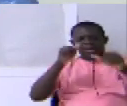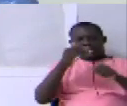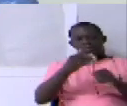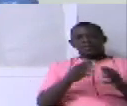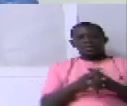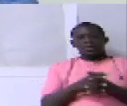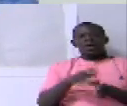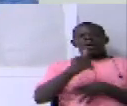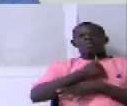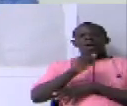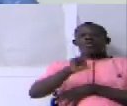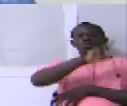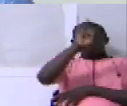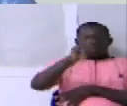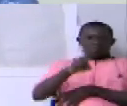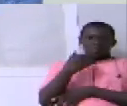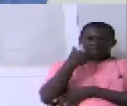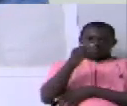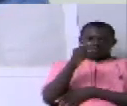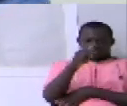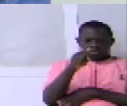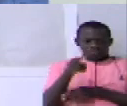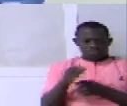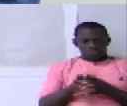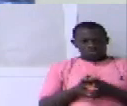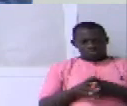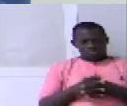The question I ask is,